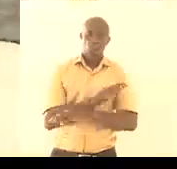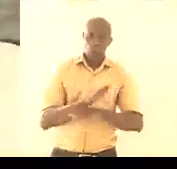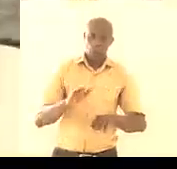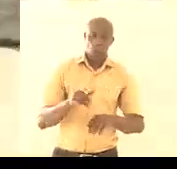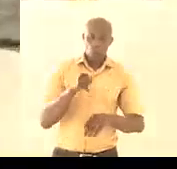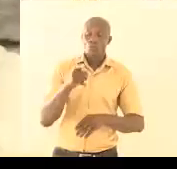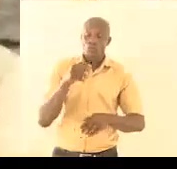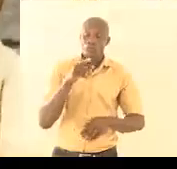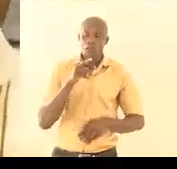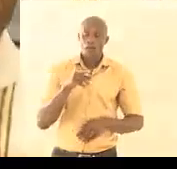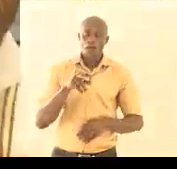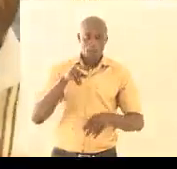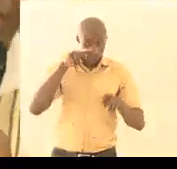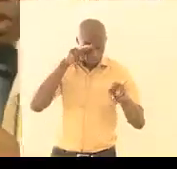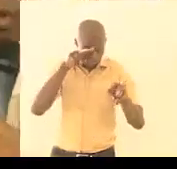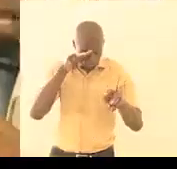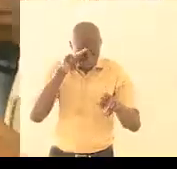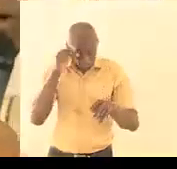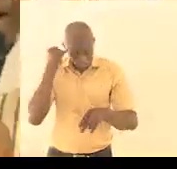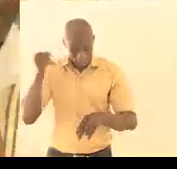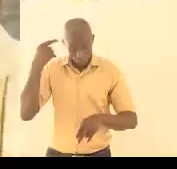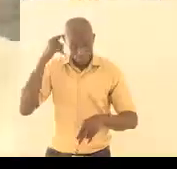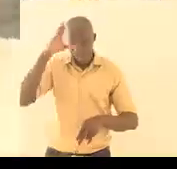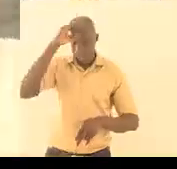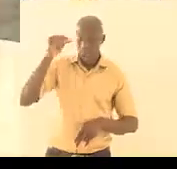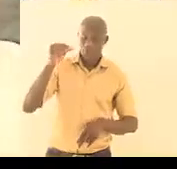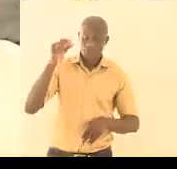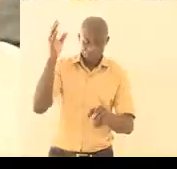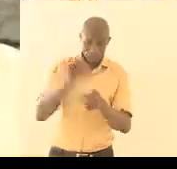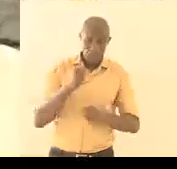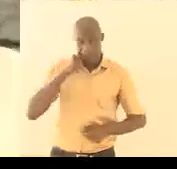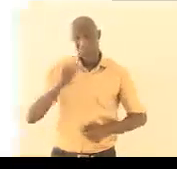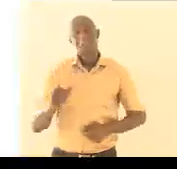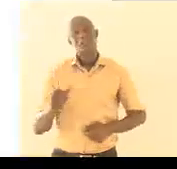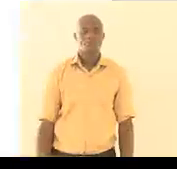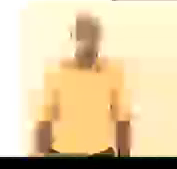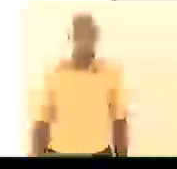You are looking for bum boy, you get bum girl.